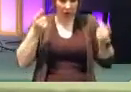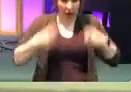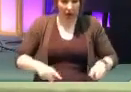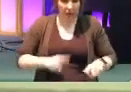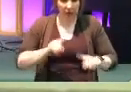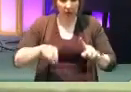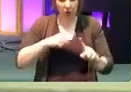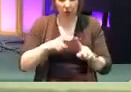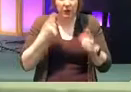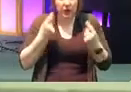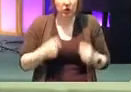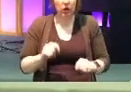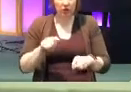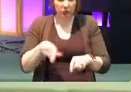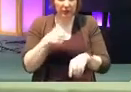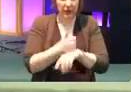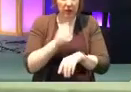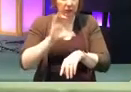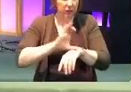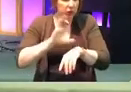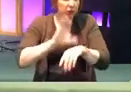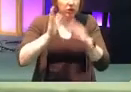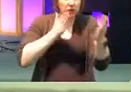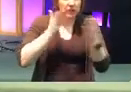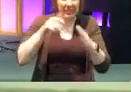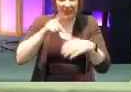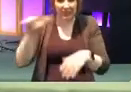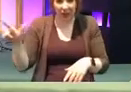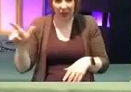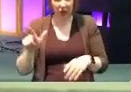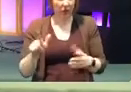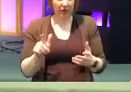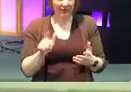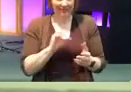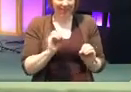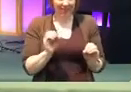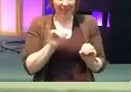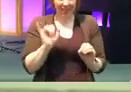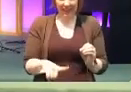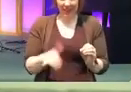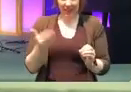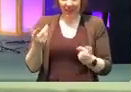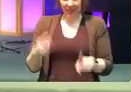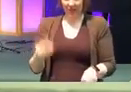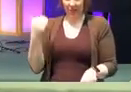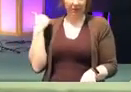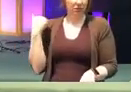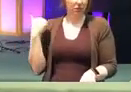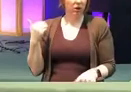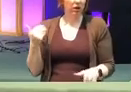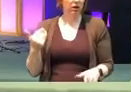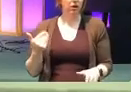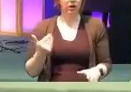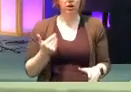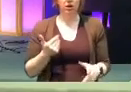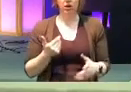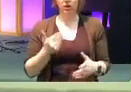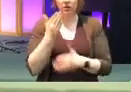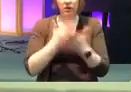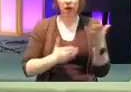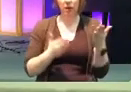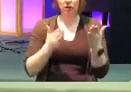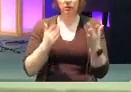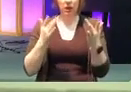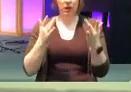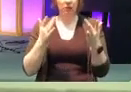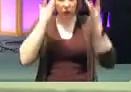when they tried to do a church service in Devil's Lake where nothing like that had happened before. There was probably some